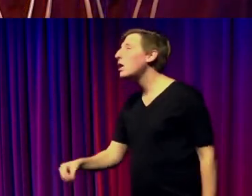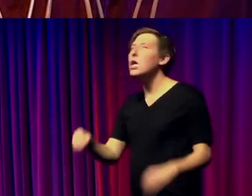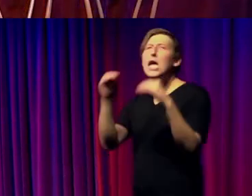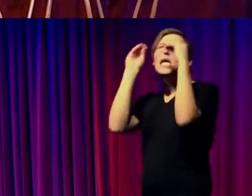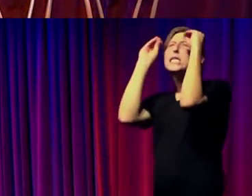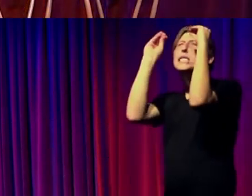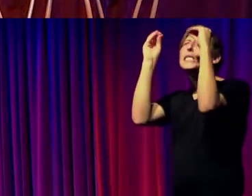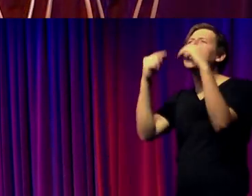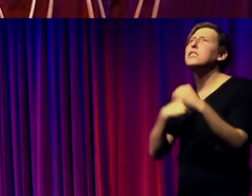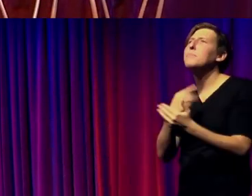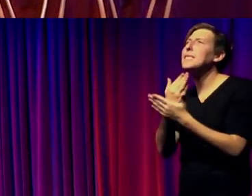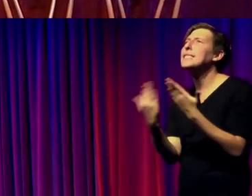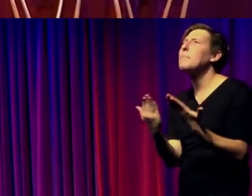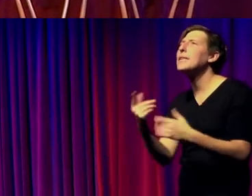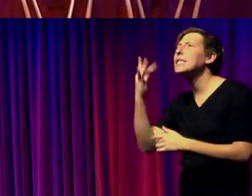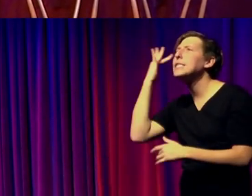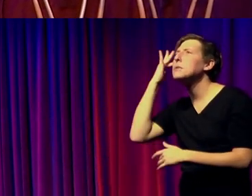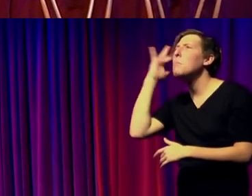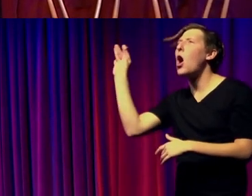something smart. What?